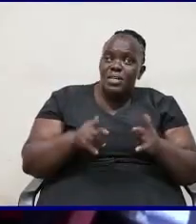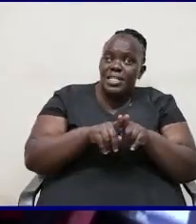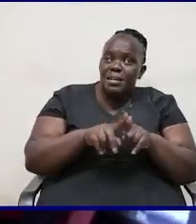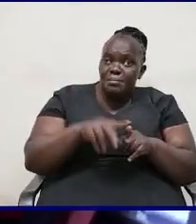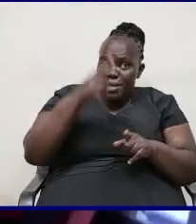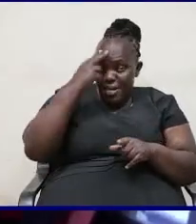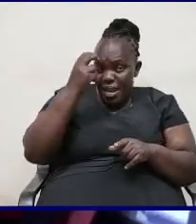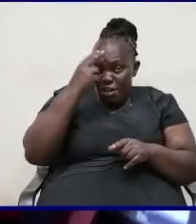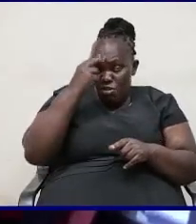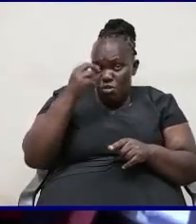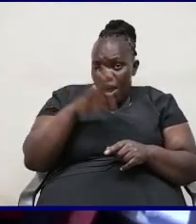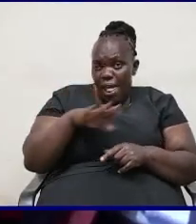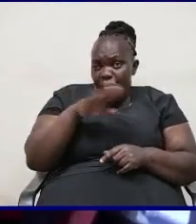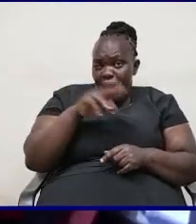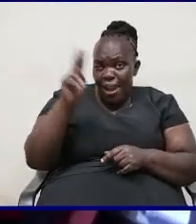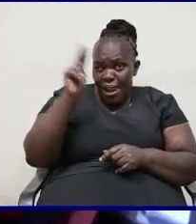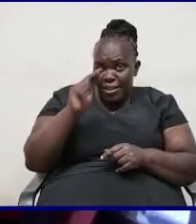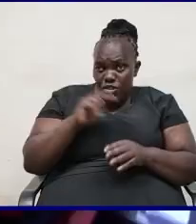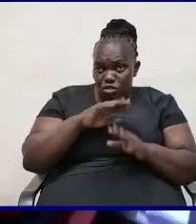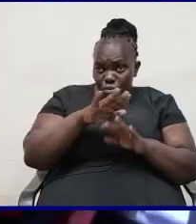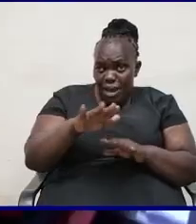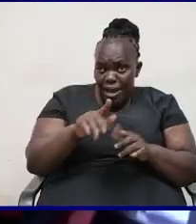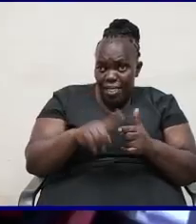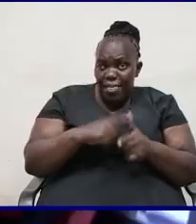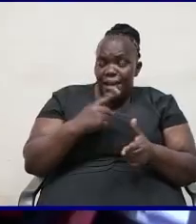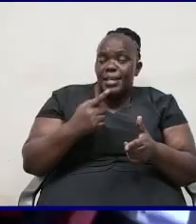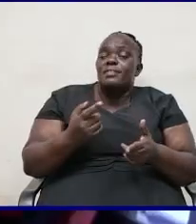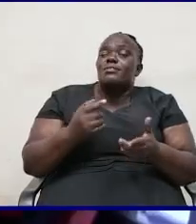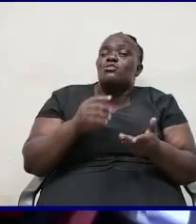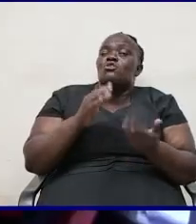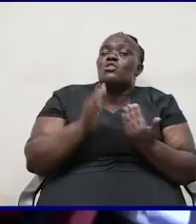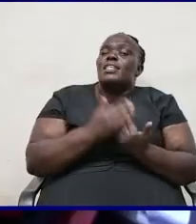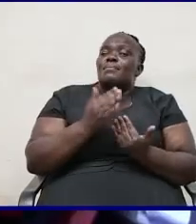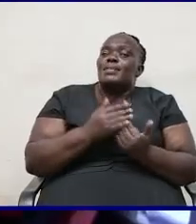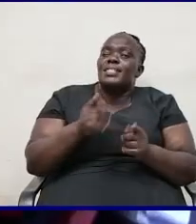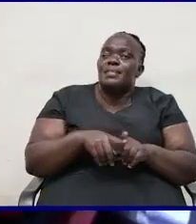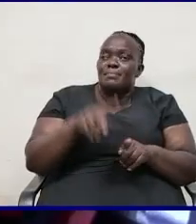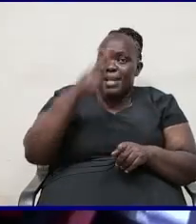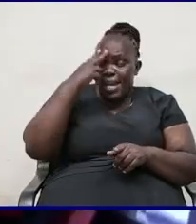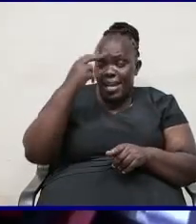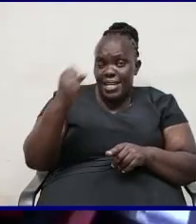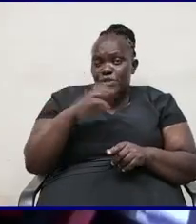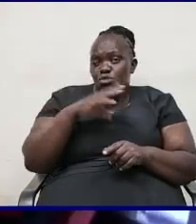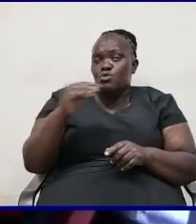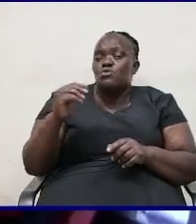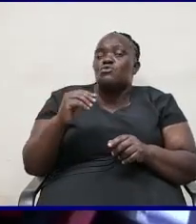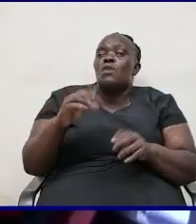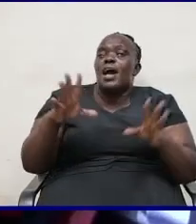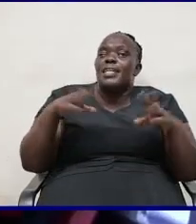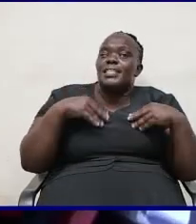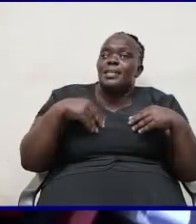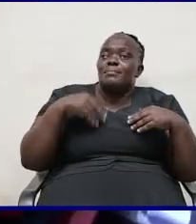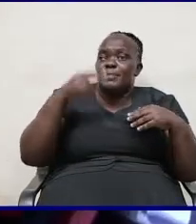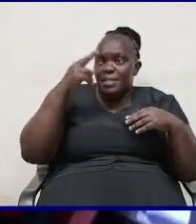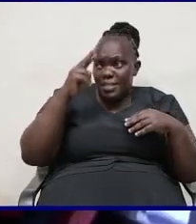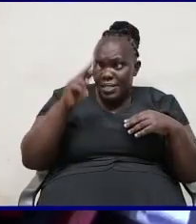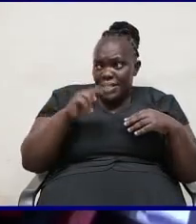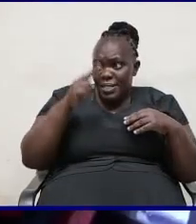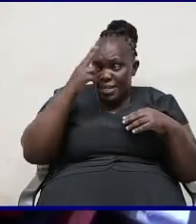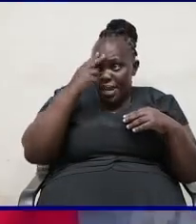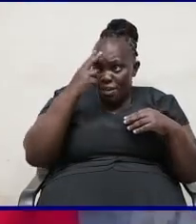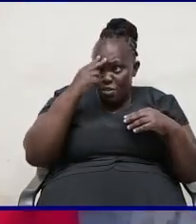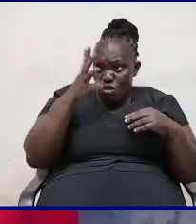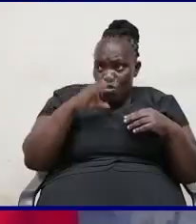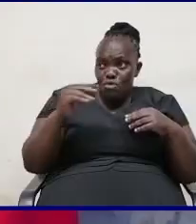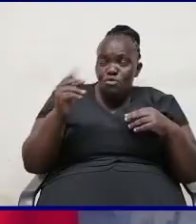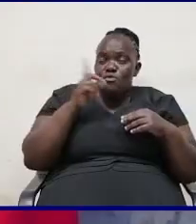like Narok. Because we now have the national park and then we have the conservancies. Okay. So Kajiado is also going to adapt the Narok model so that they're